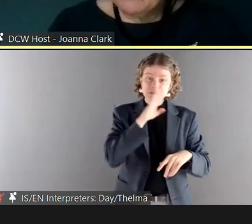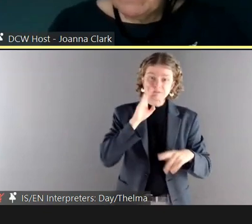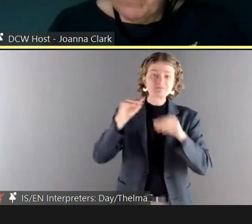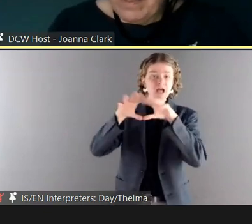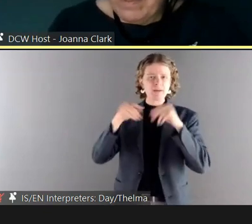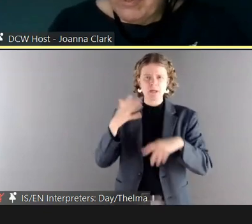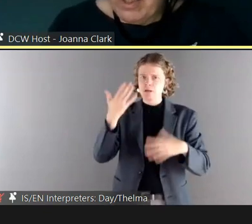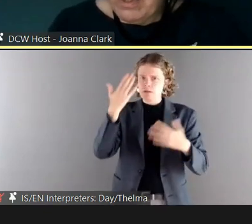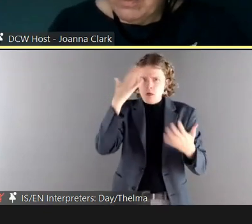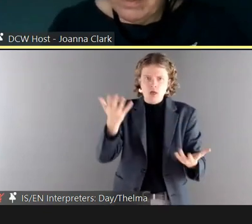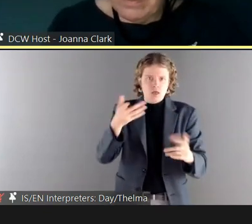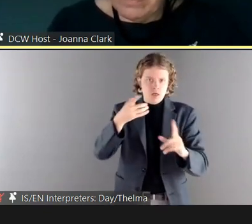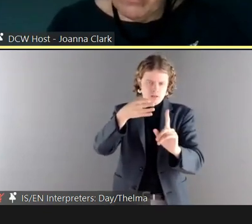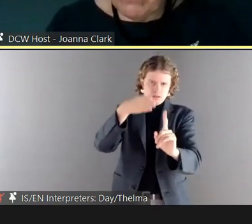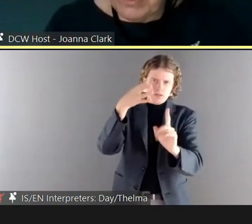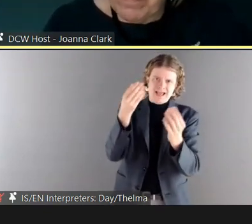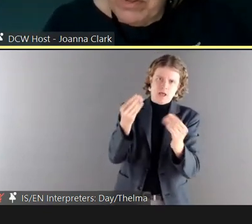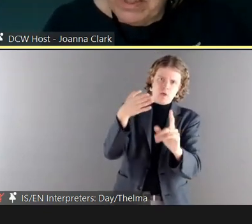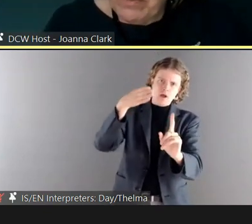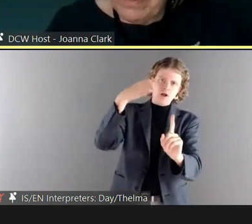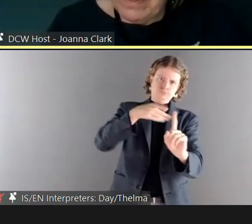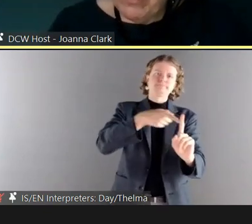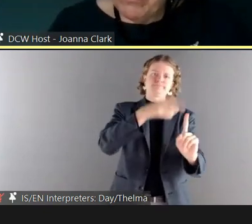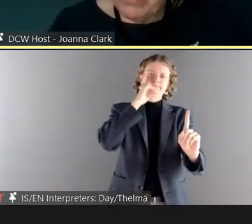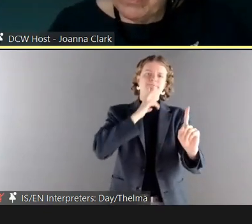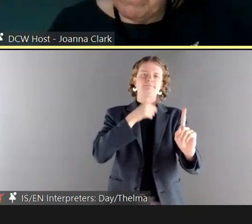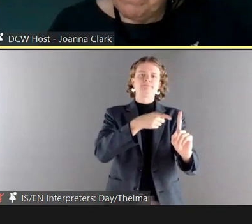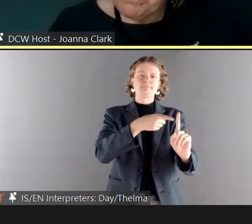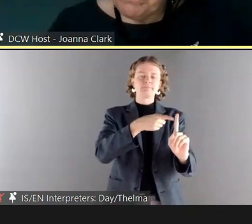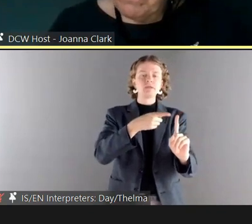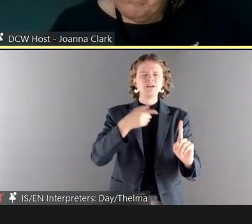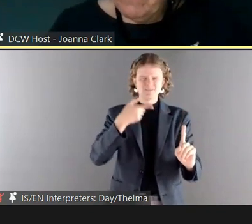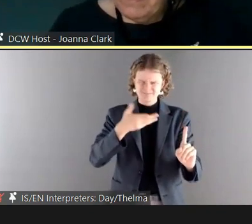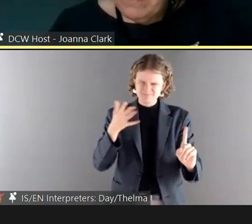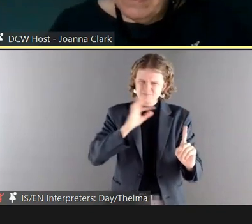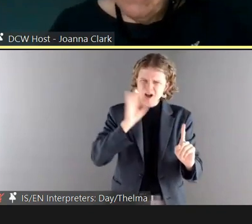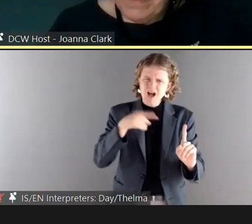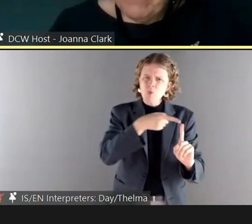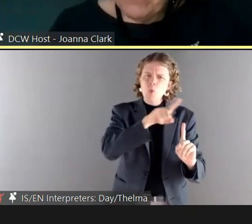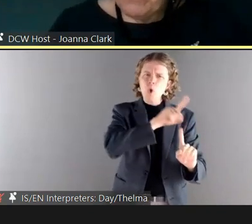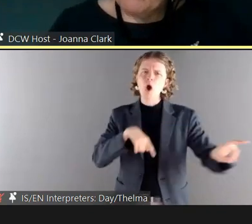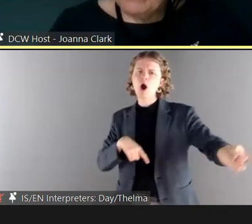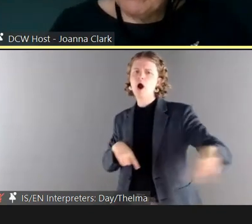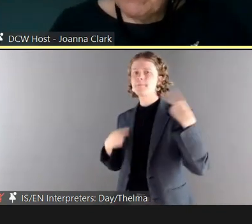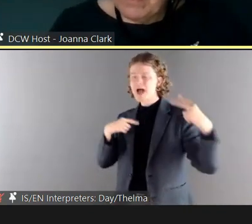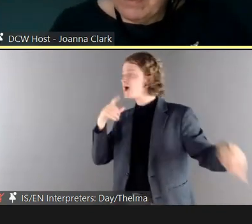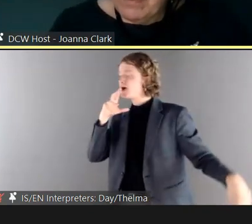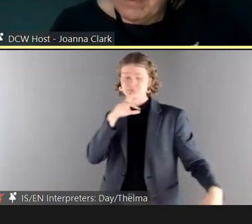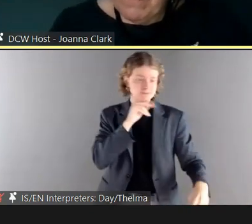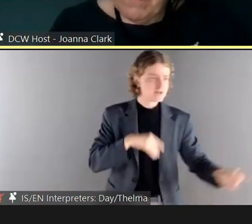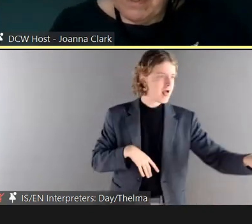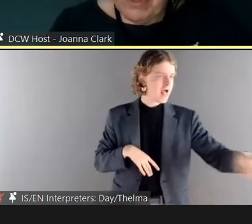understand why their child is not responding when they talk to them. And if parents don't know